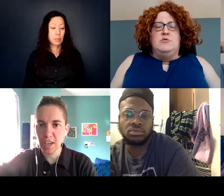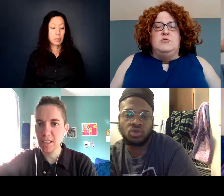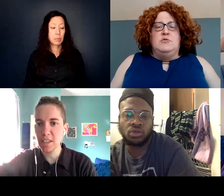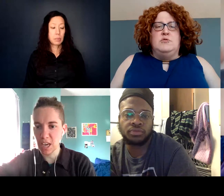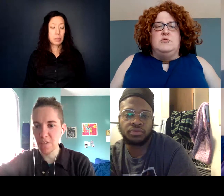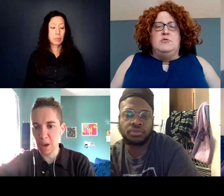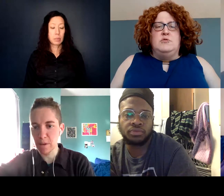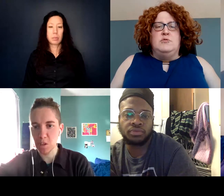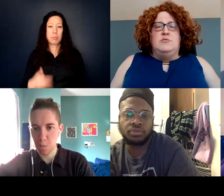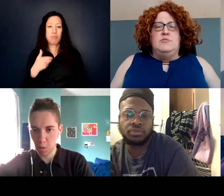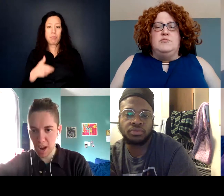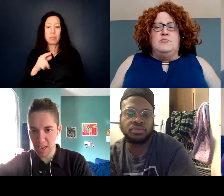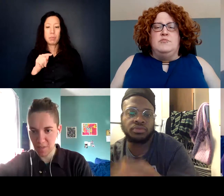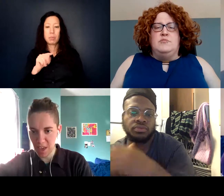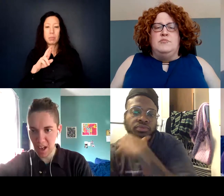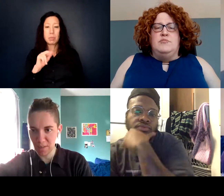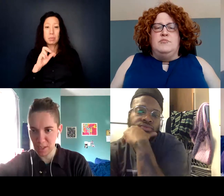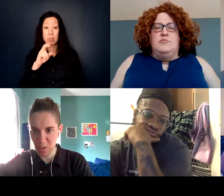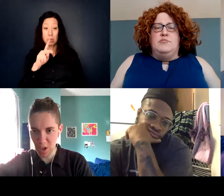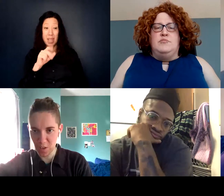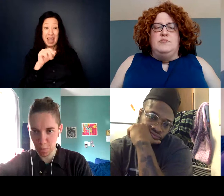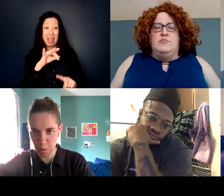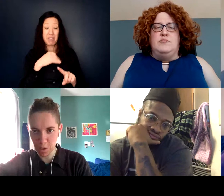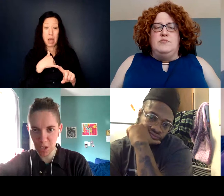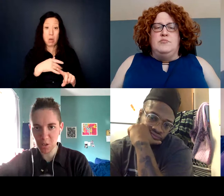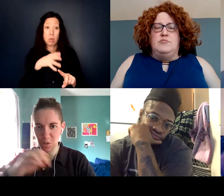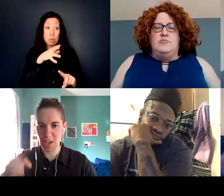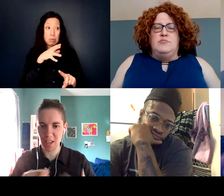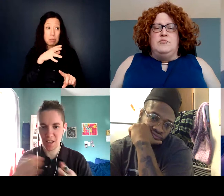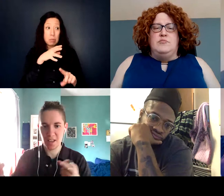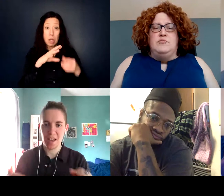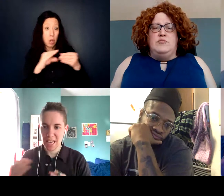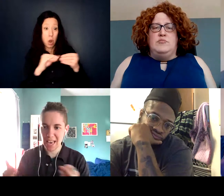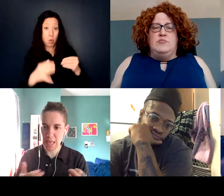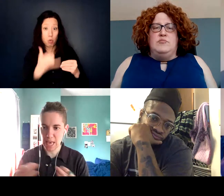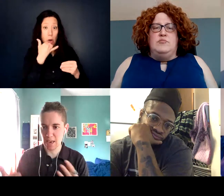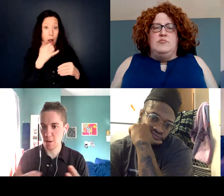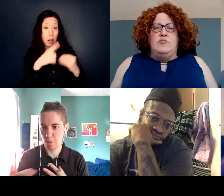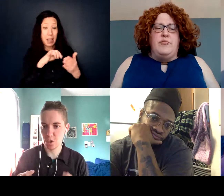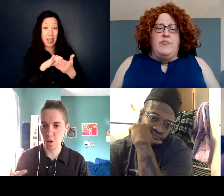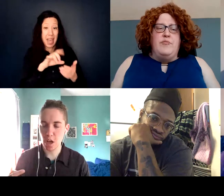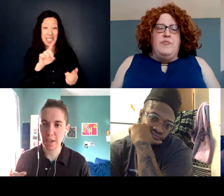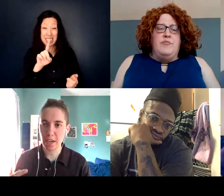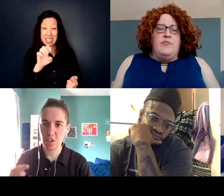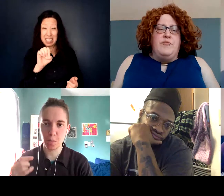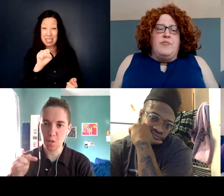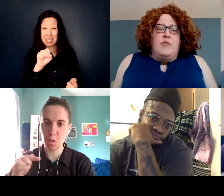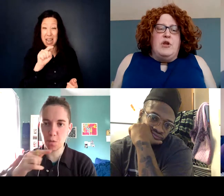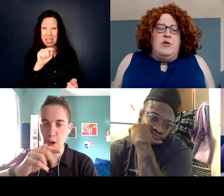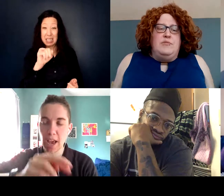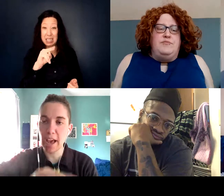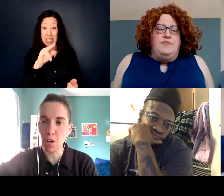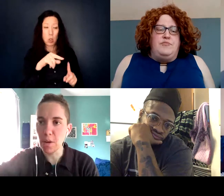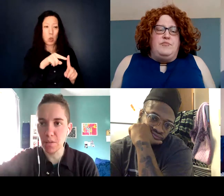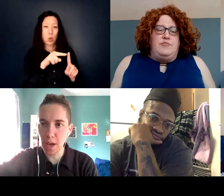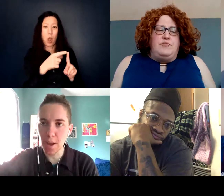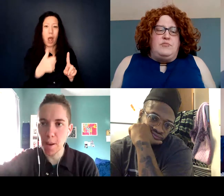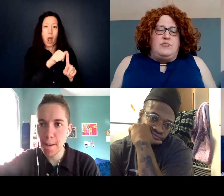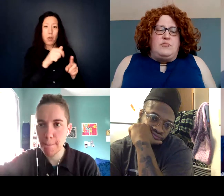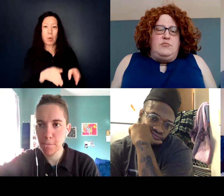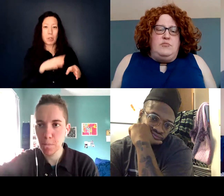And this is track. Destiny, if I misspoke on any of that, obviously you're the other person who's like in a professional context. So please feel free to